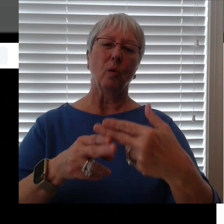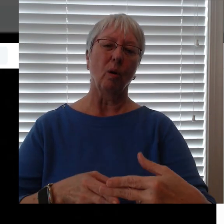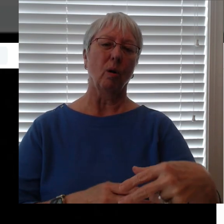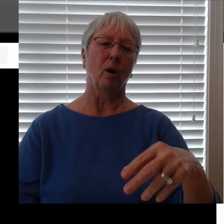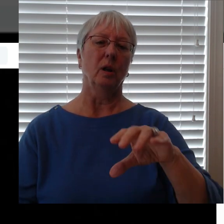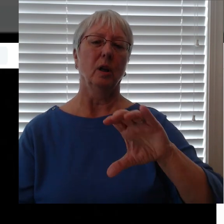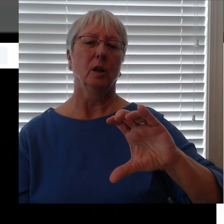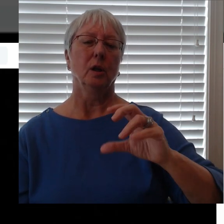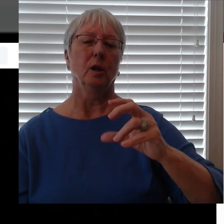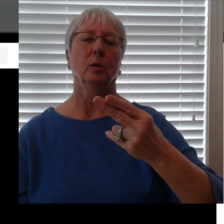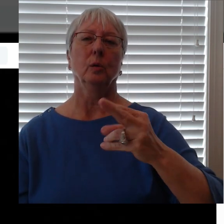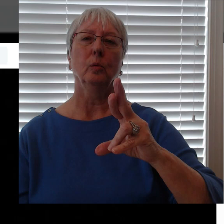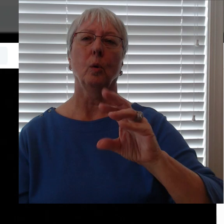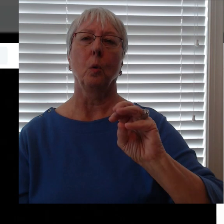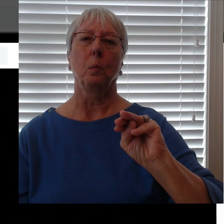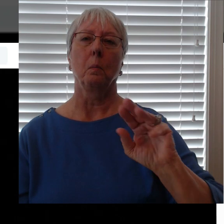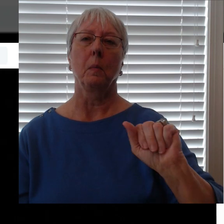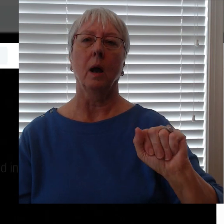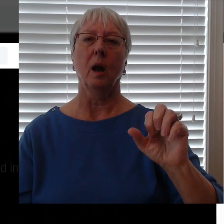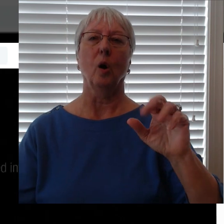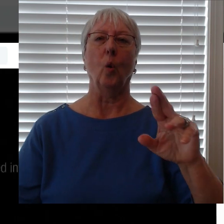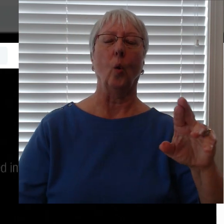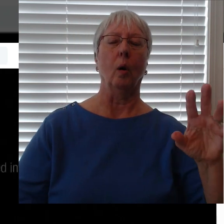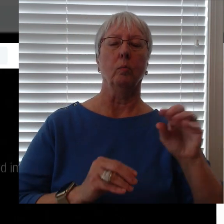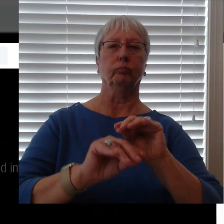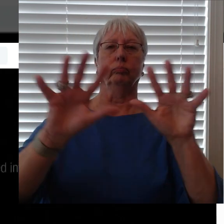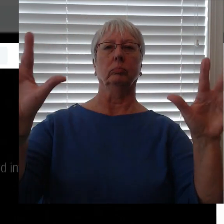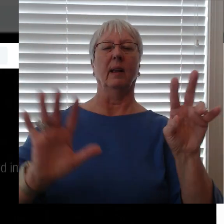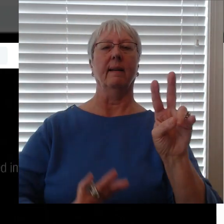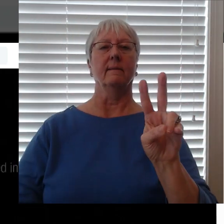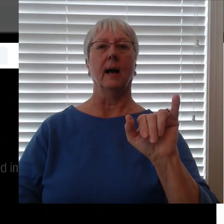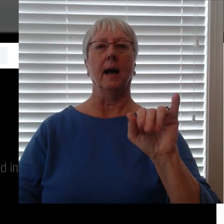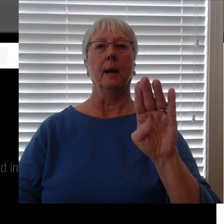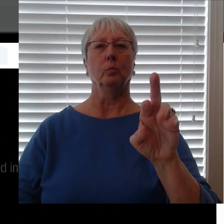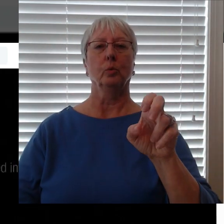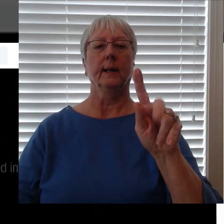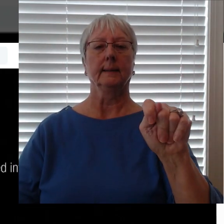chroma or vibrancy, is the colorfulness or